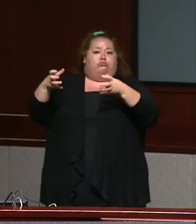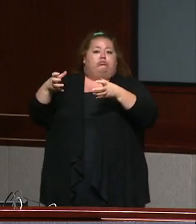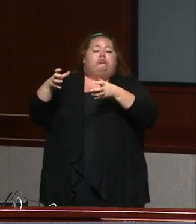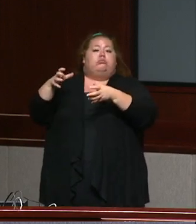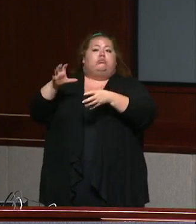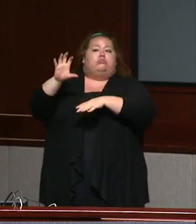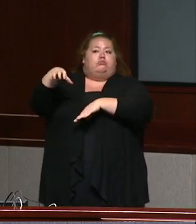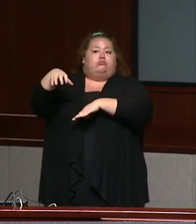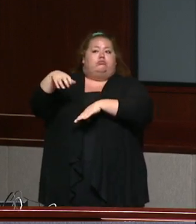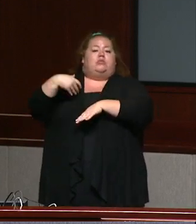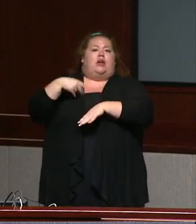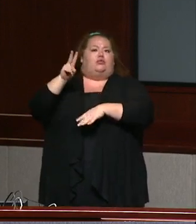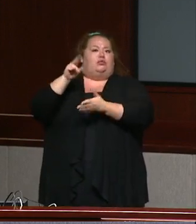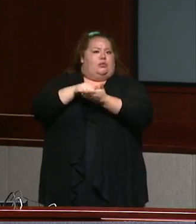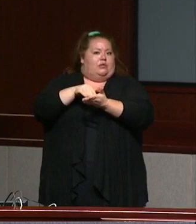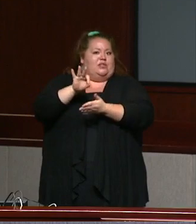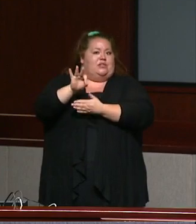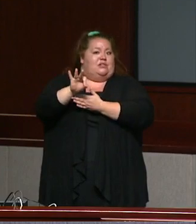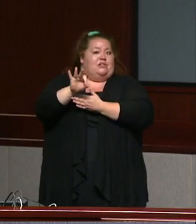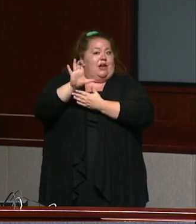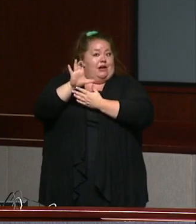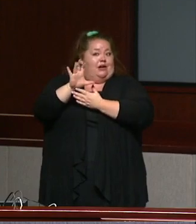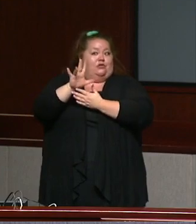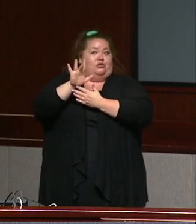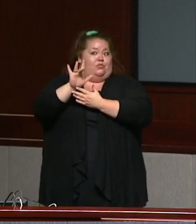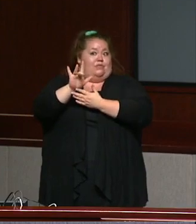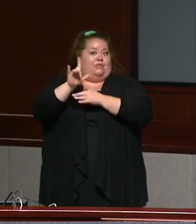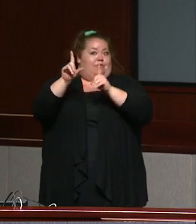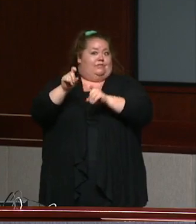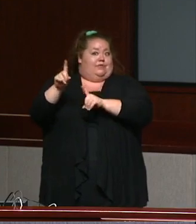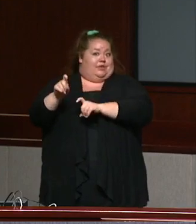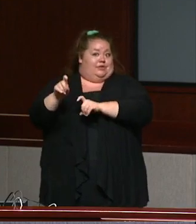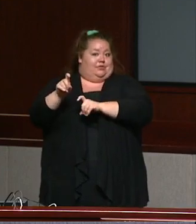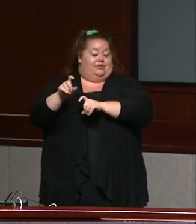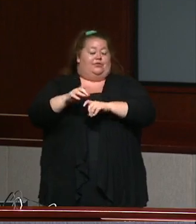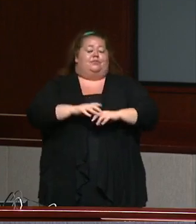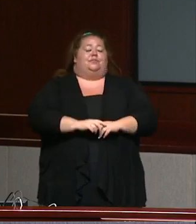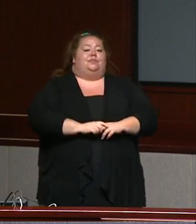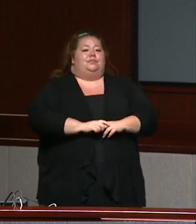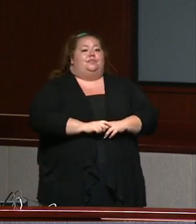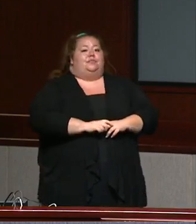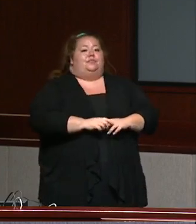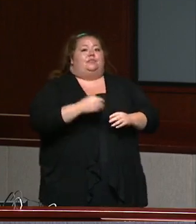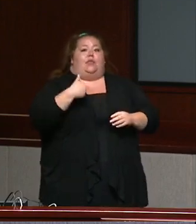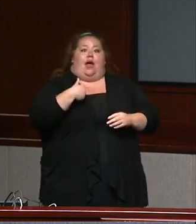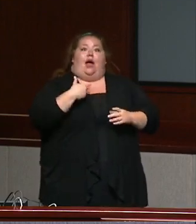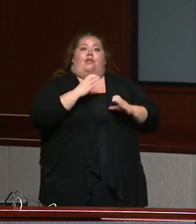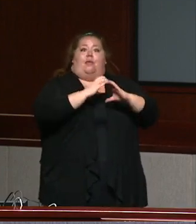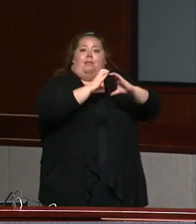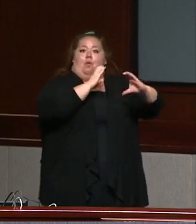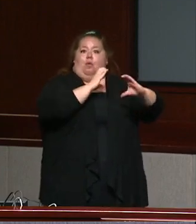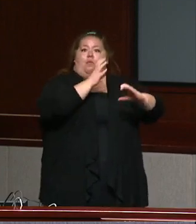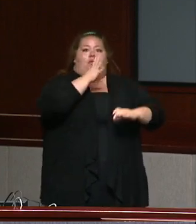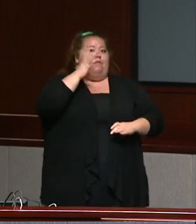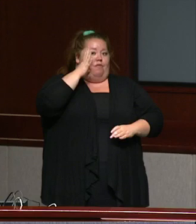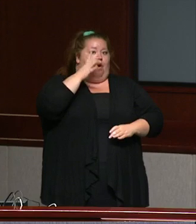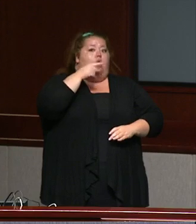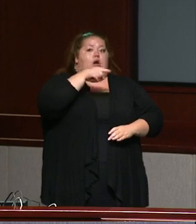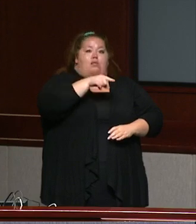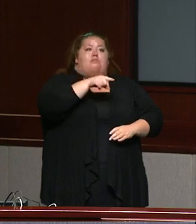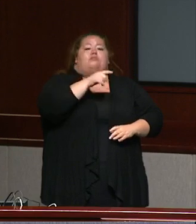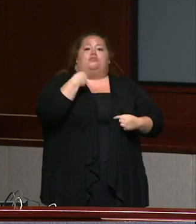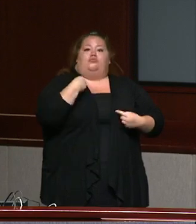conducted 2,925 tests. We've also tested through our mobile farm workers testing program, 76